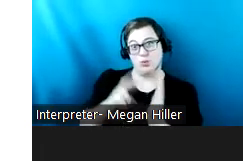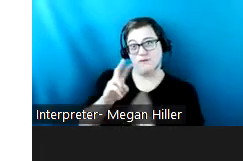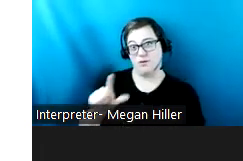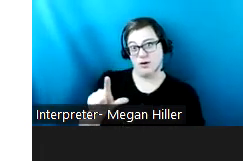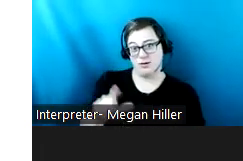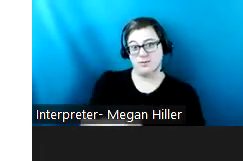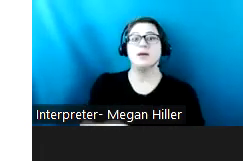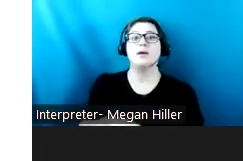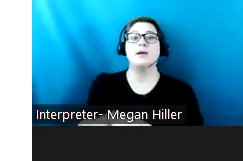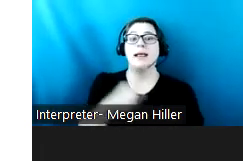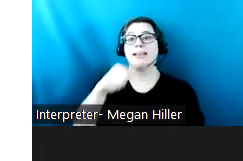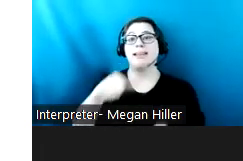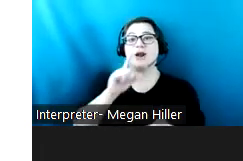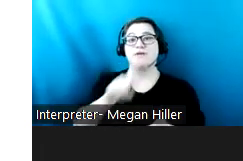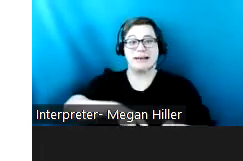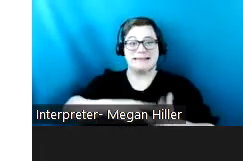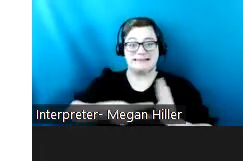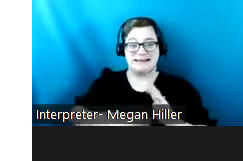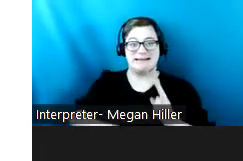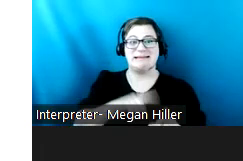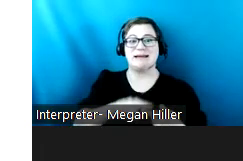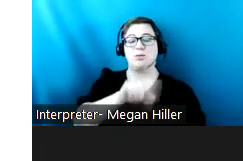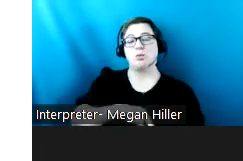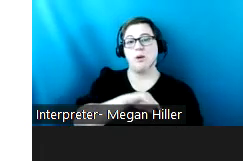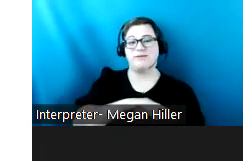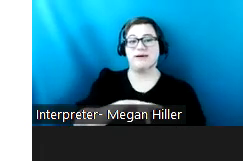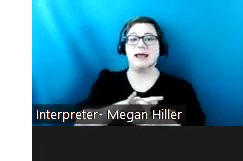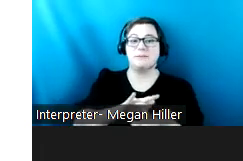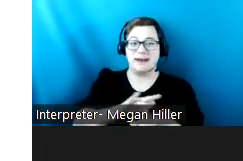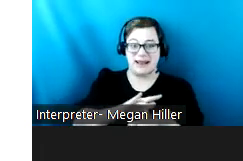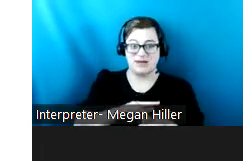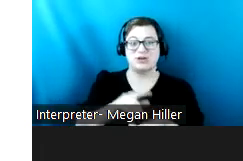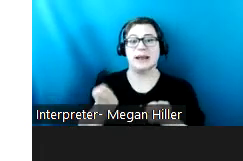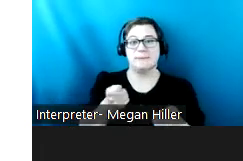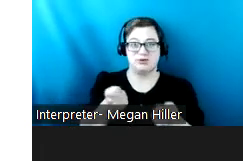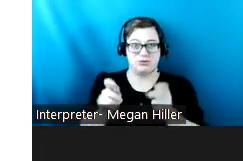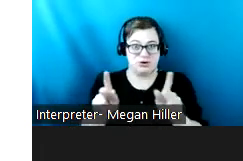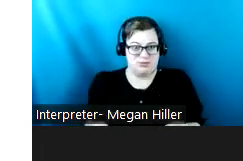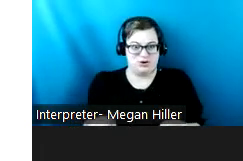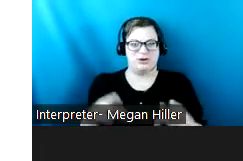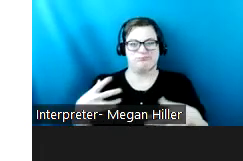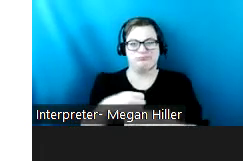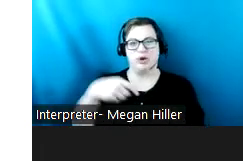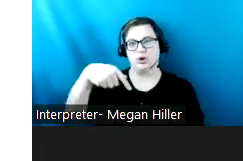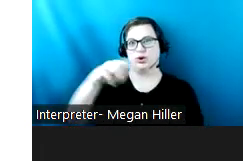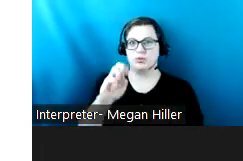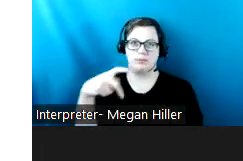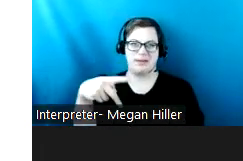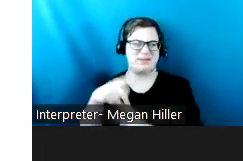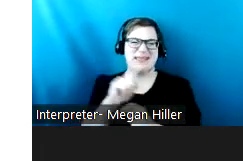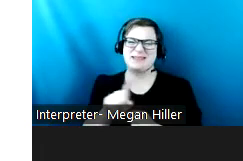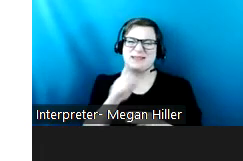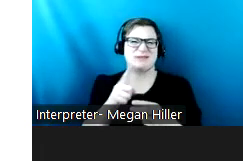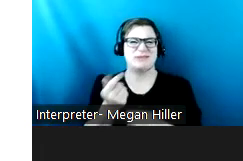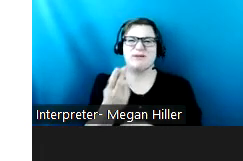of intent, and qualified medication administration person, or QMAP. This is just a small sampling, but just giving an idea of some